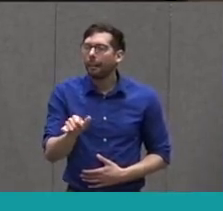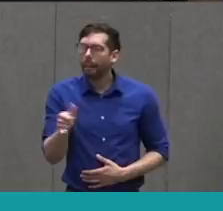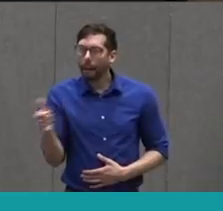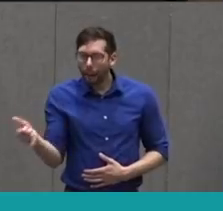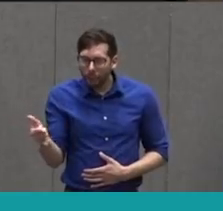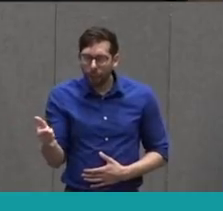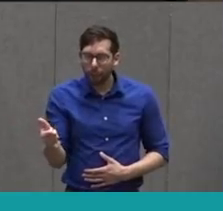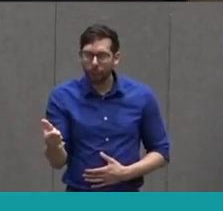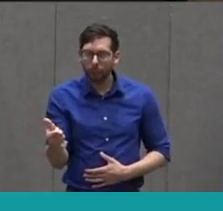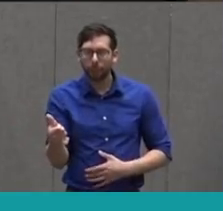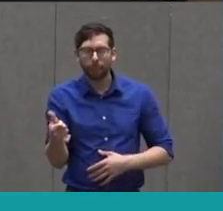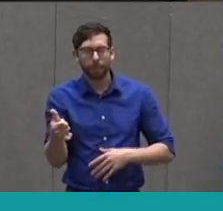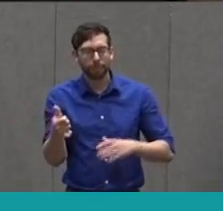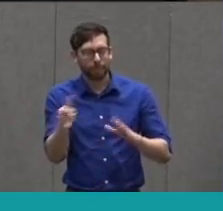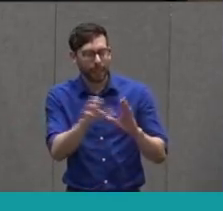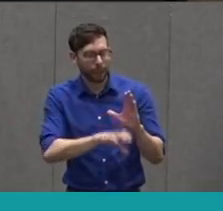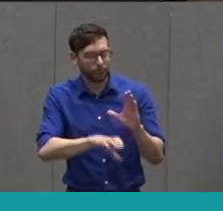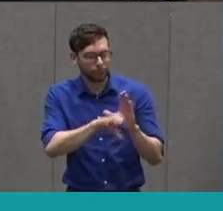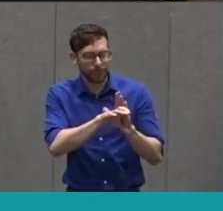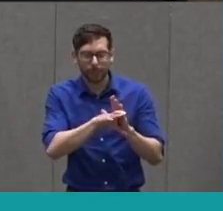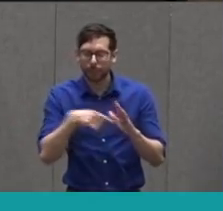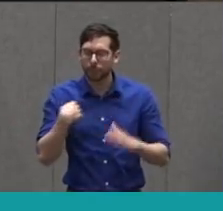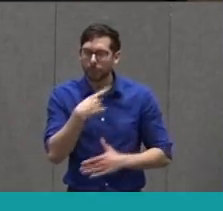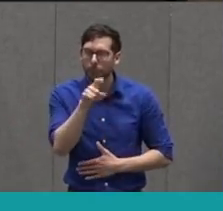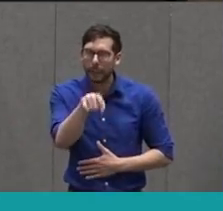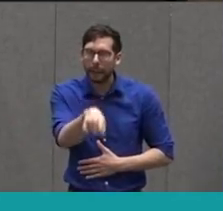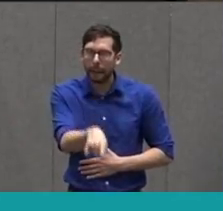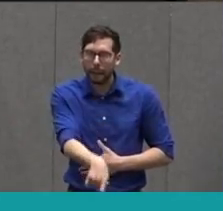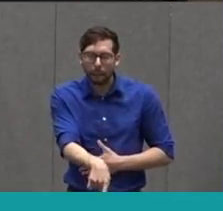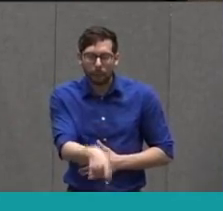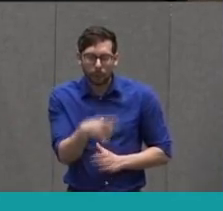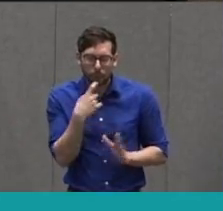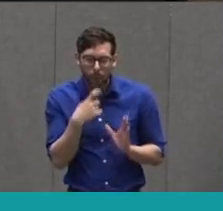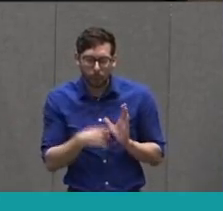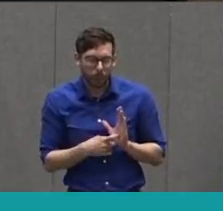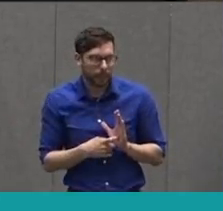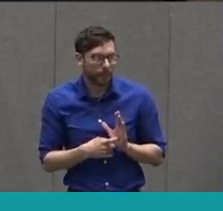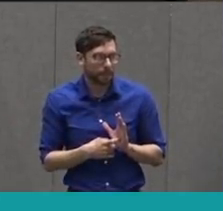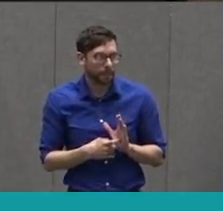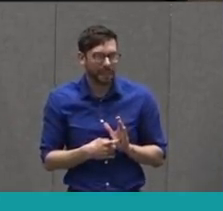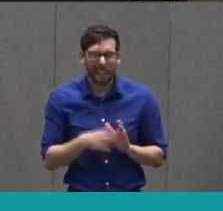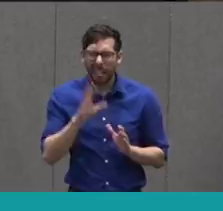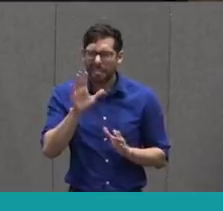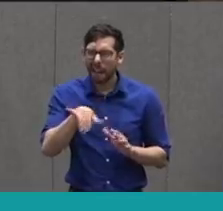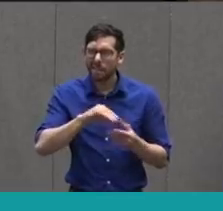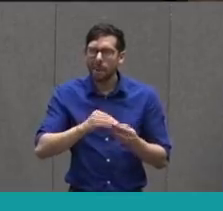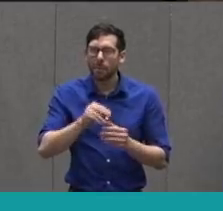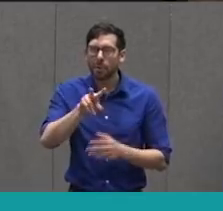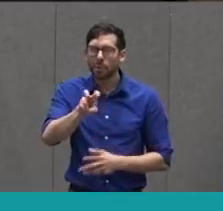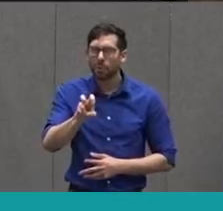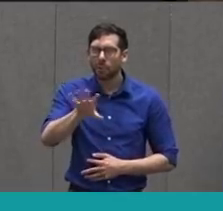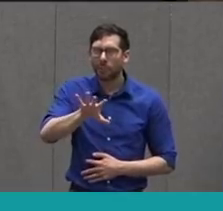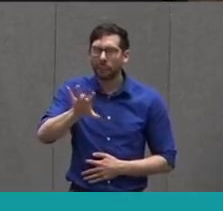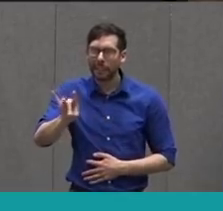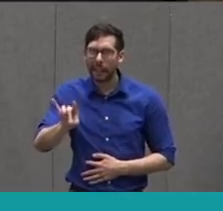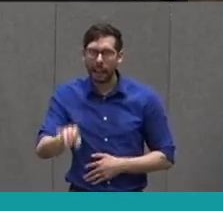of. And we want to know, is this number odd or is it even?